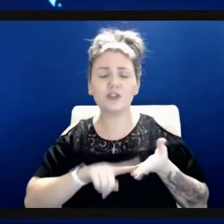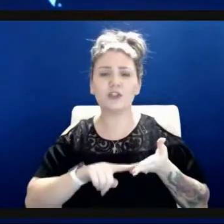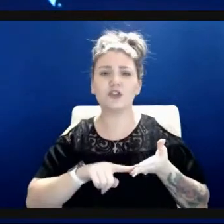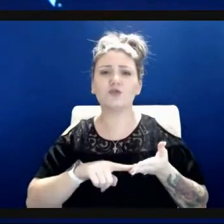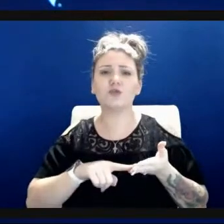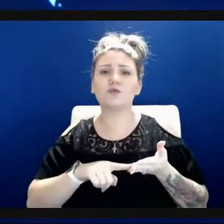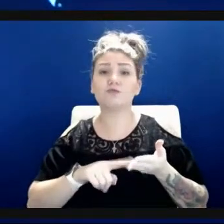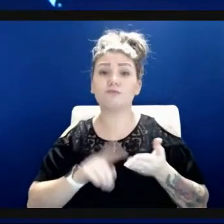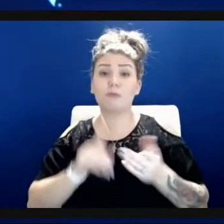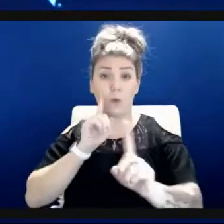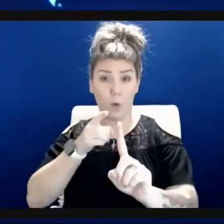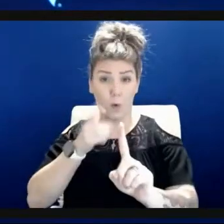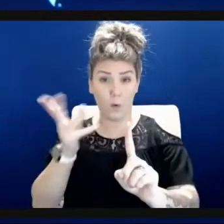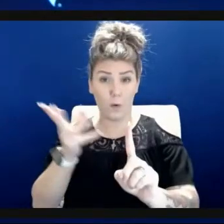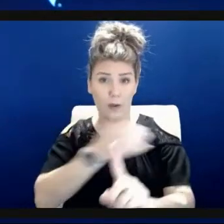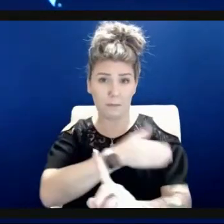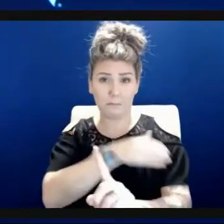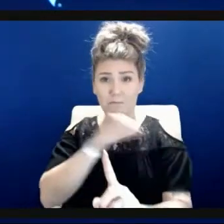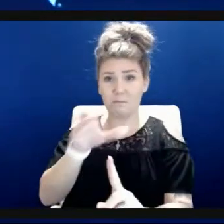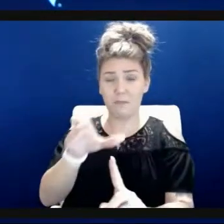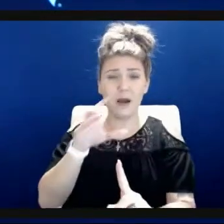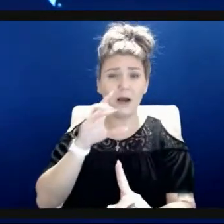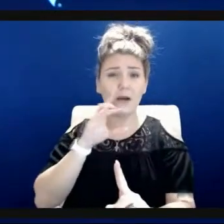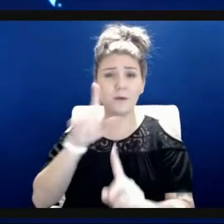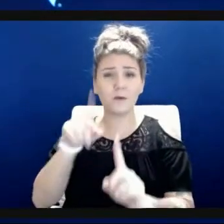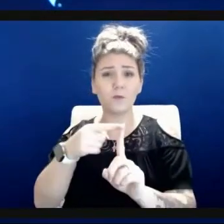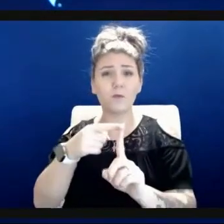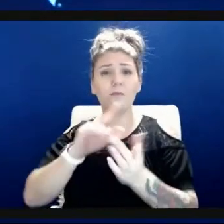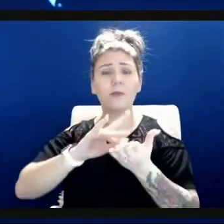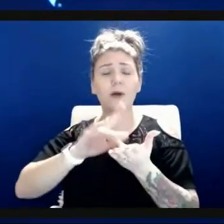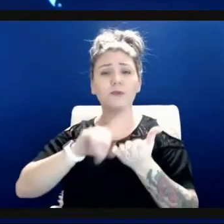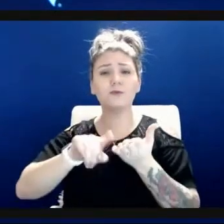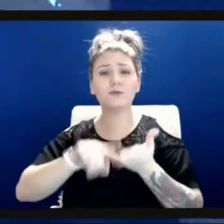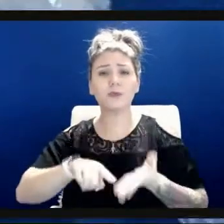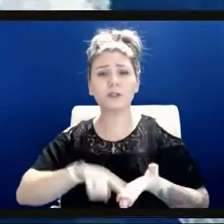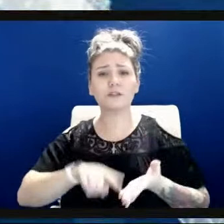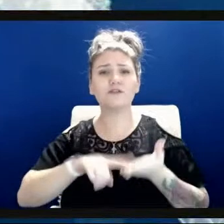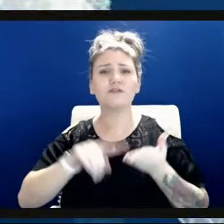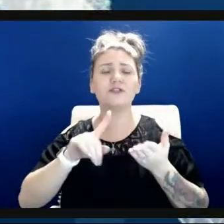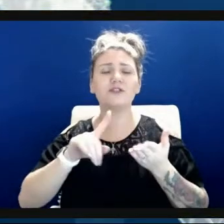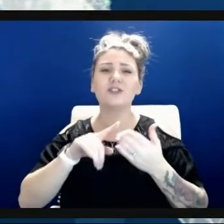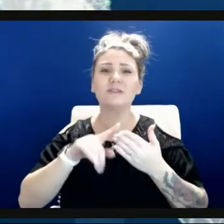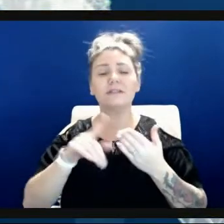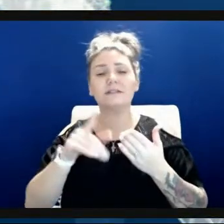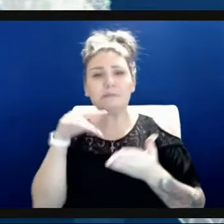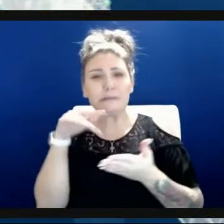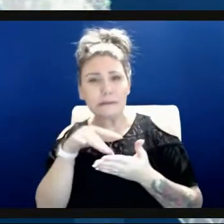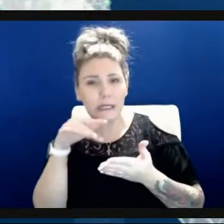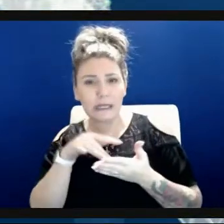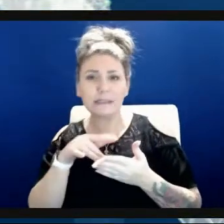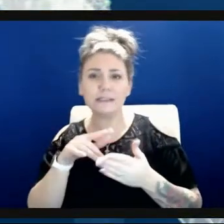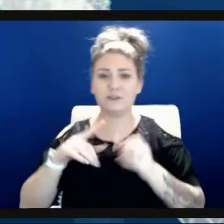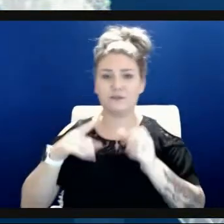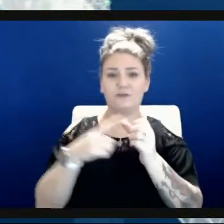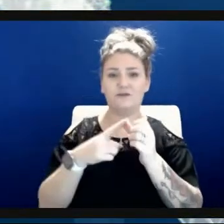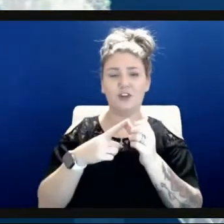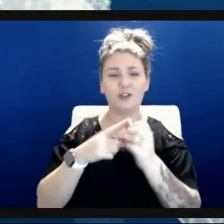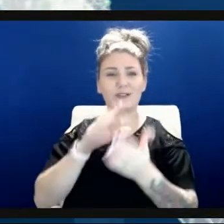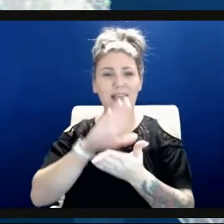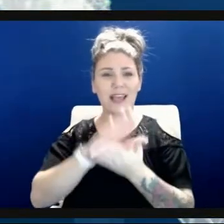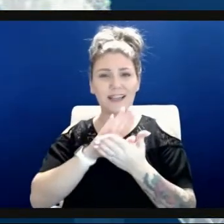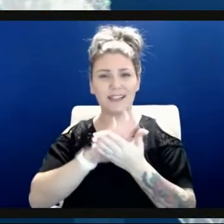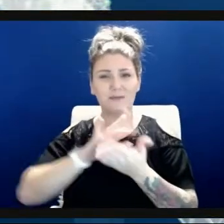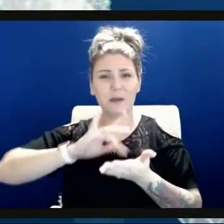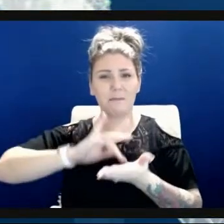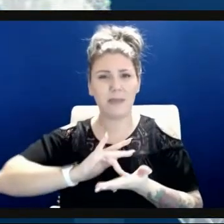look for when medical research or studies are bantered about. The first term is academic medicine. I'm going